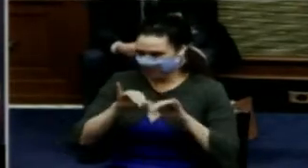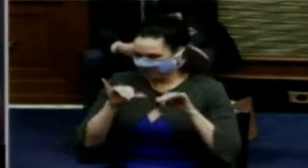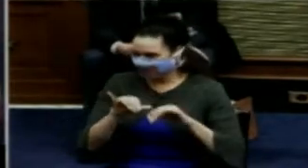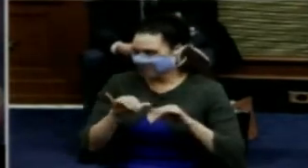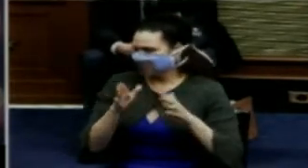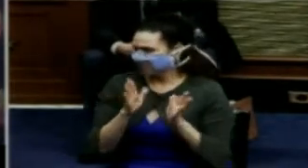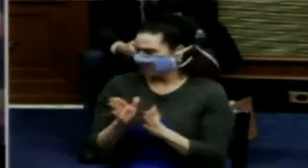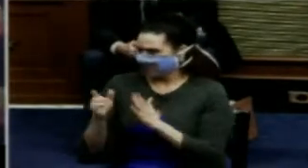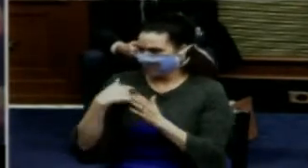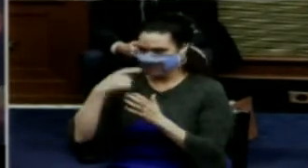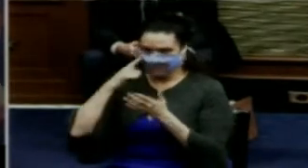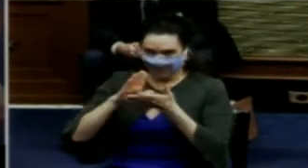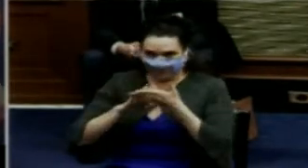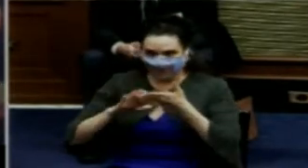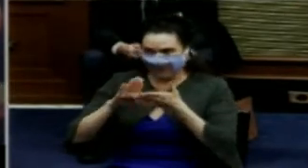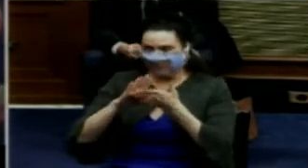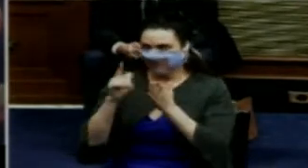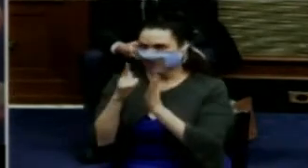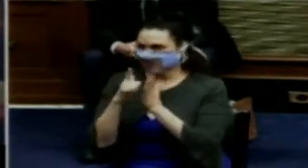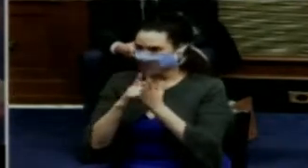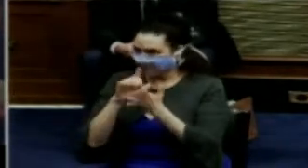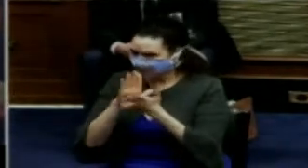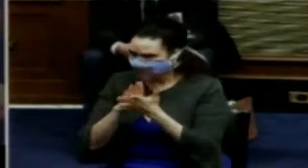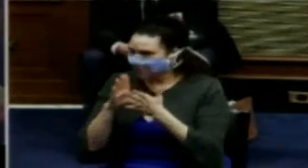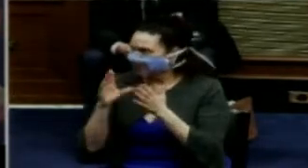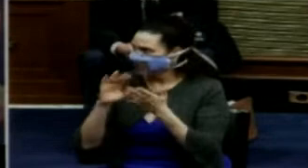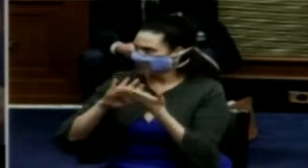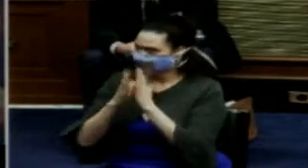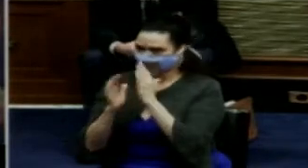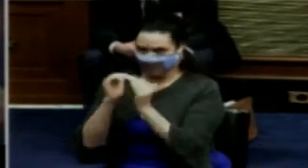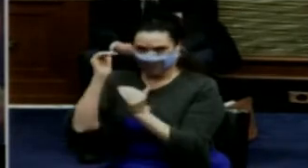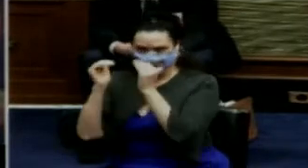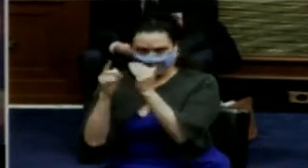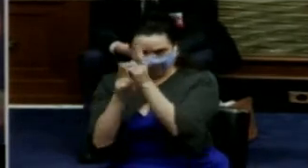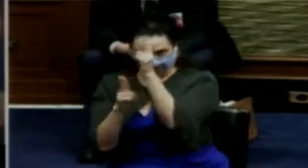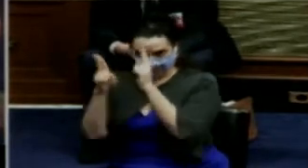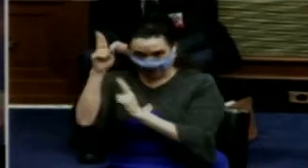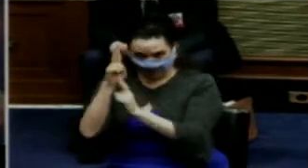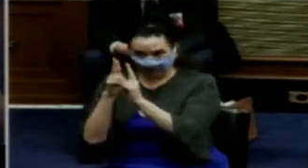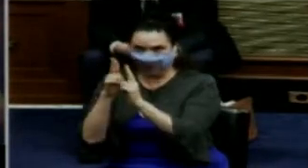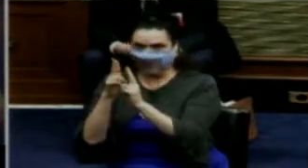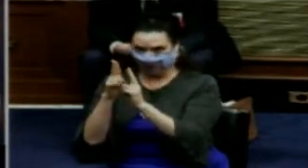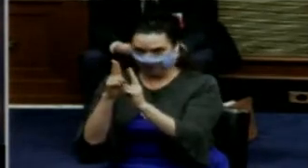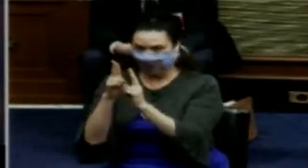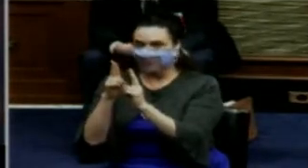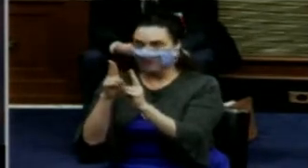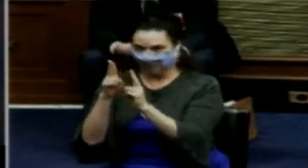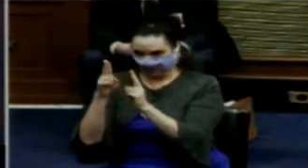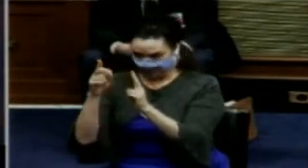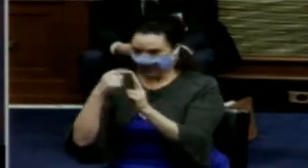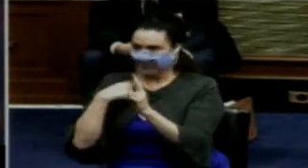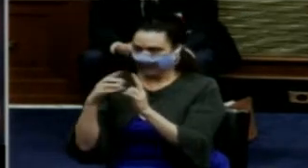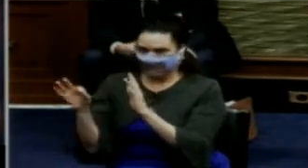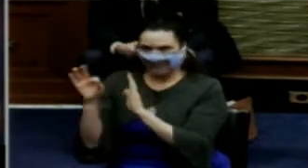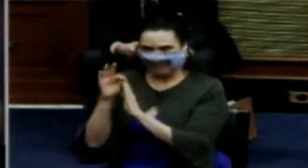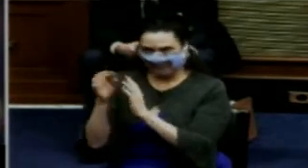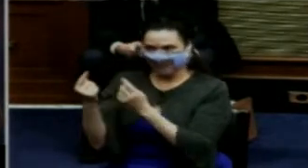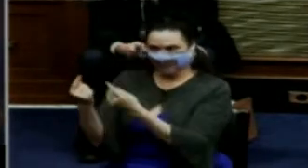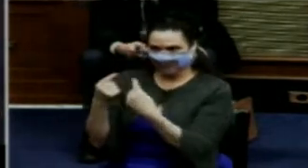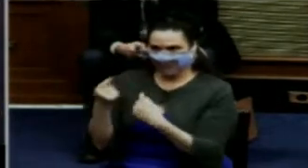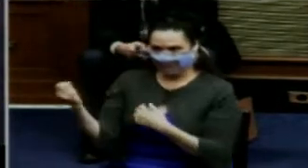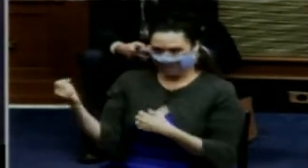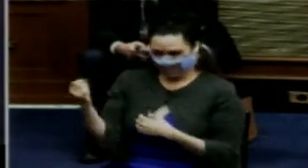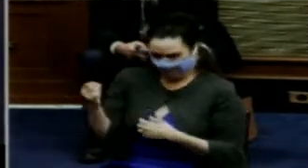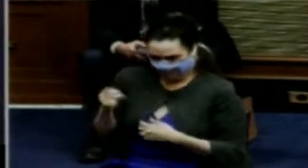school, and adulthood. And I'm honored to have been elected to return to Washington, DC to represent the citizens of